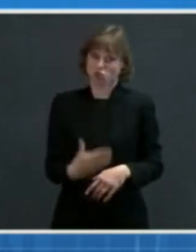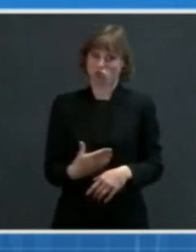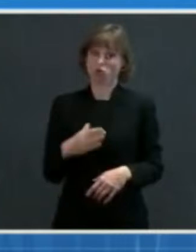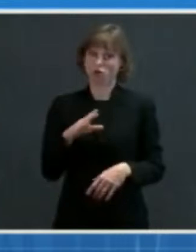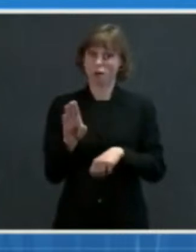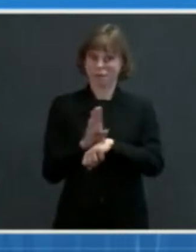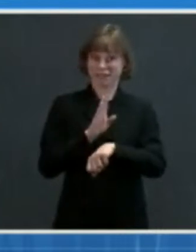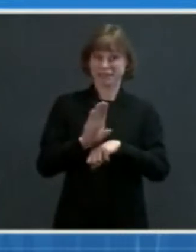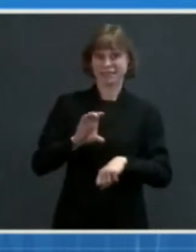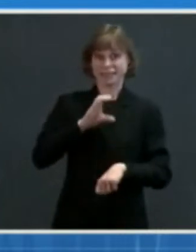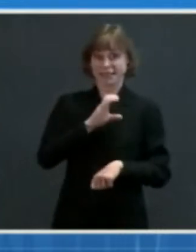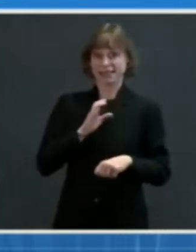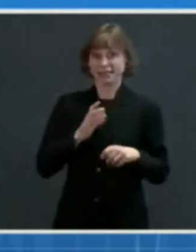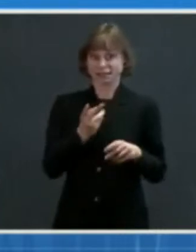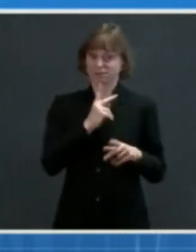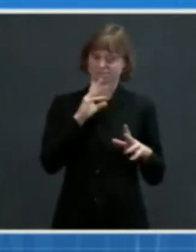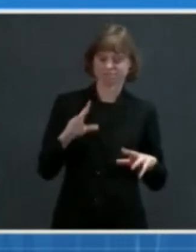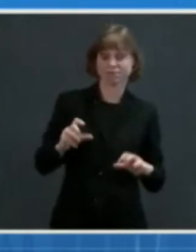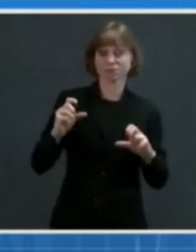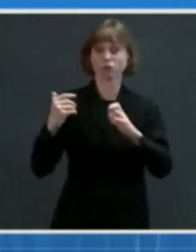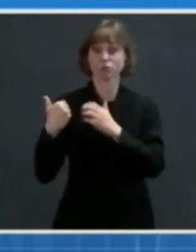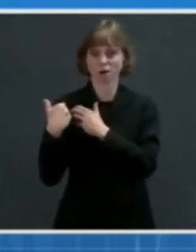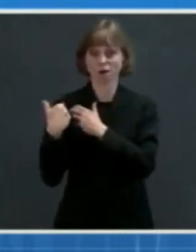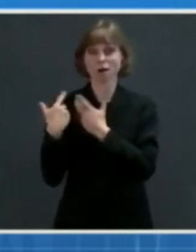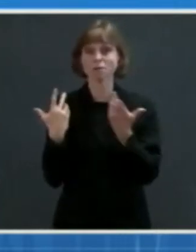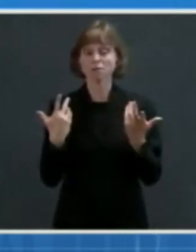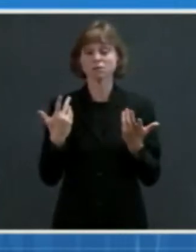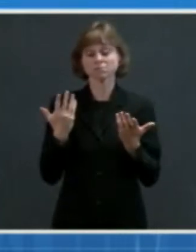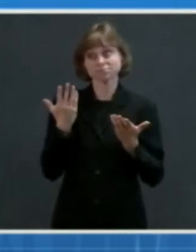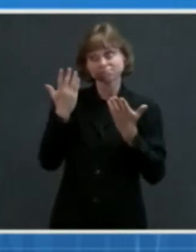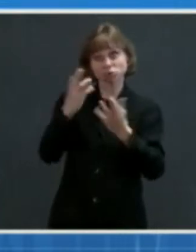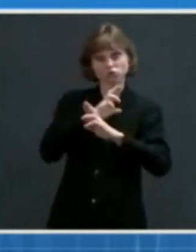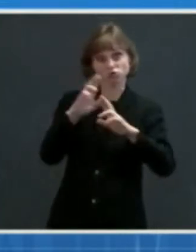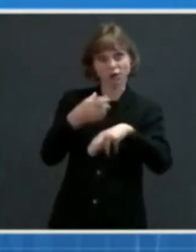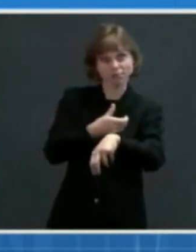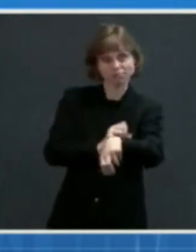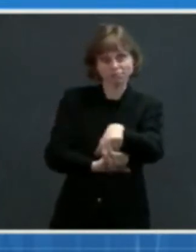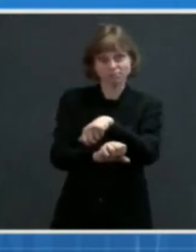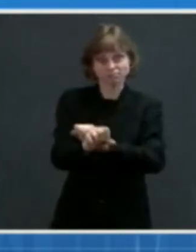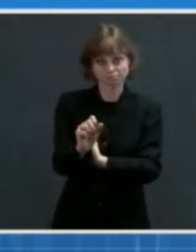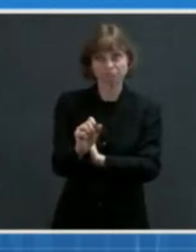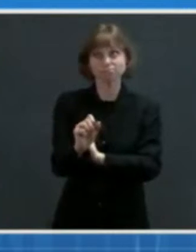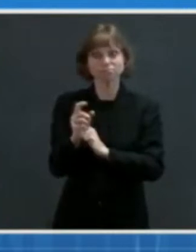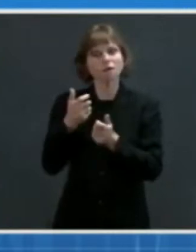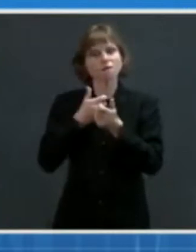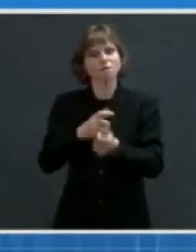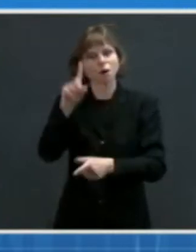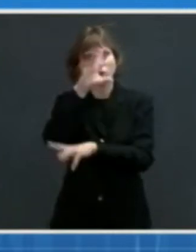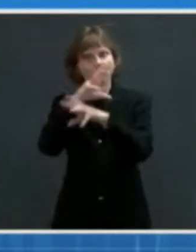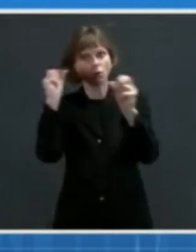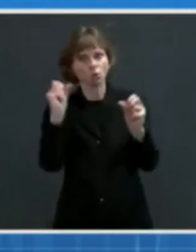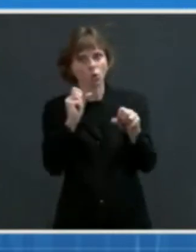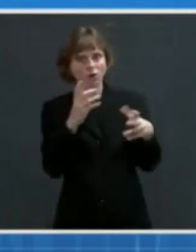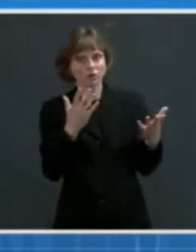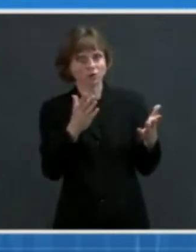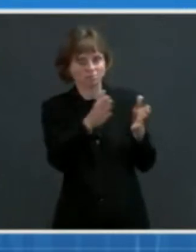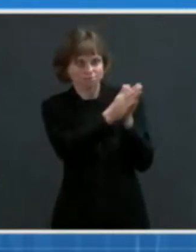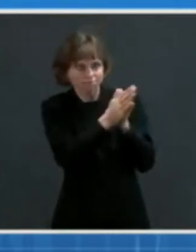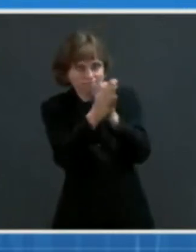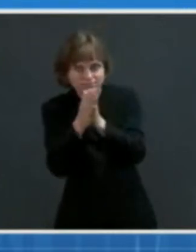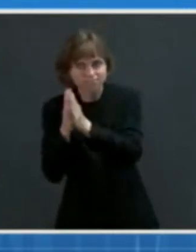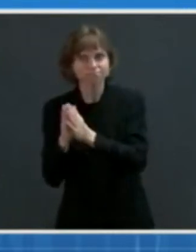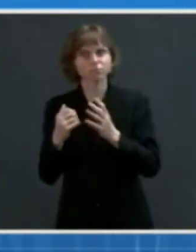the spirit of cooperation that the President has called for during this crisis. Thanks to everyone's collective